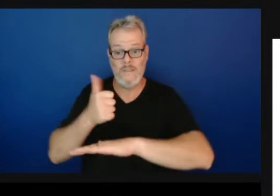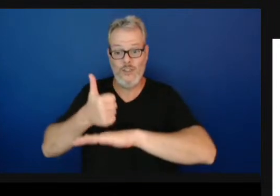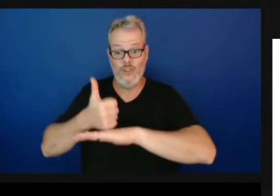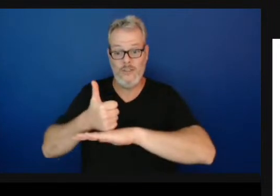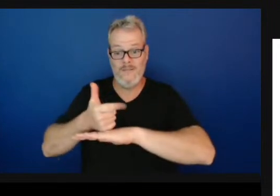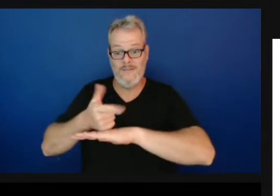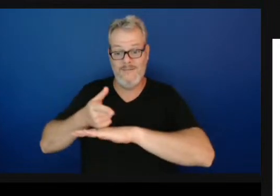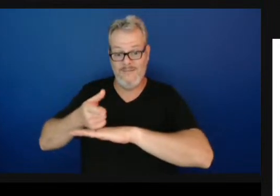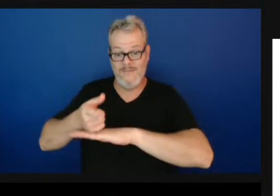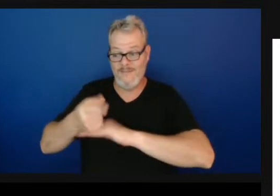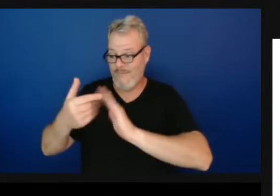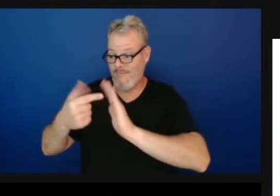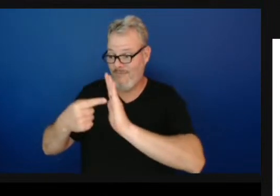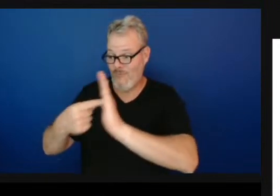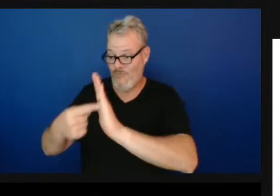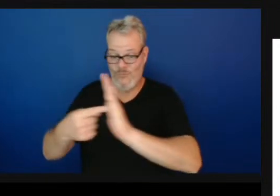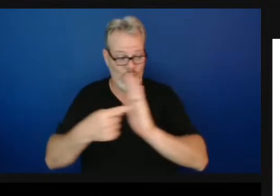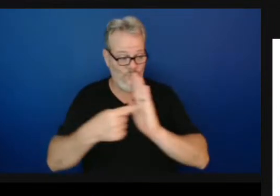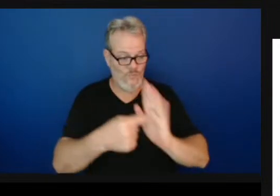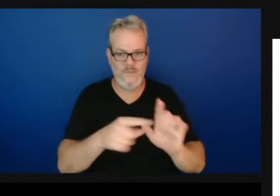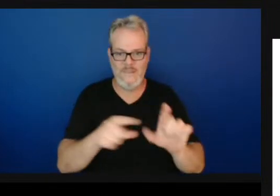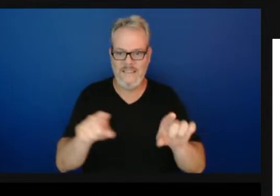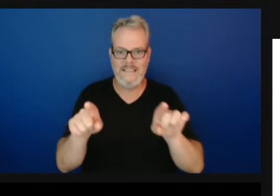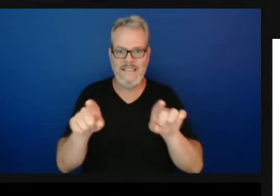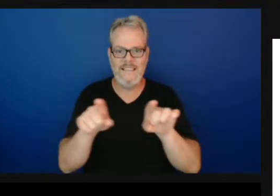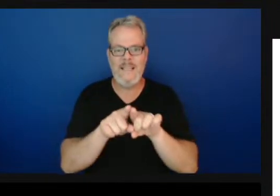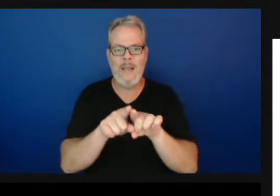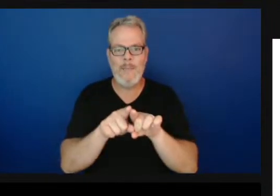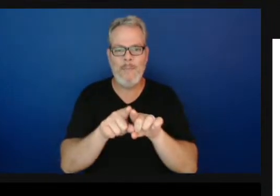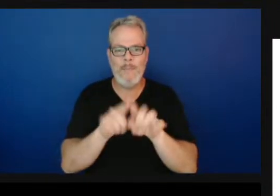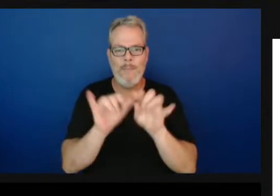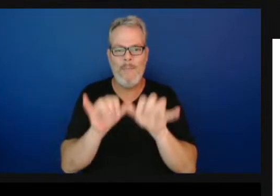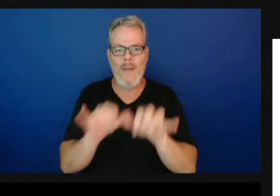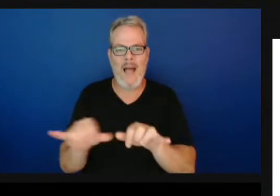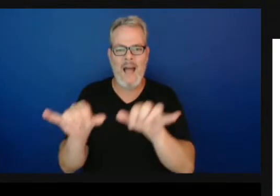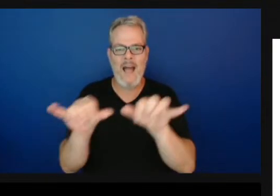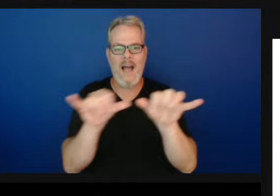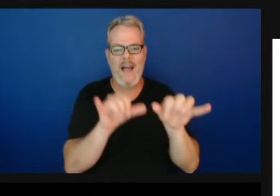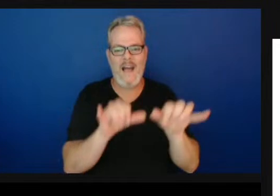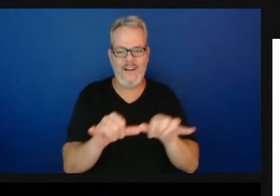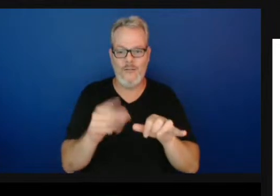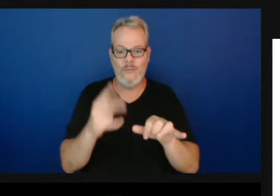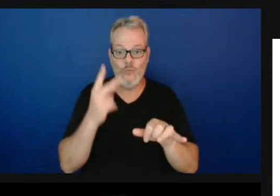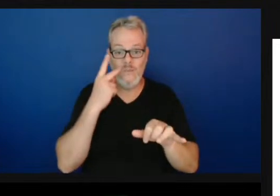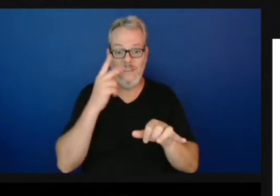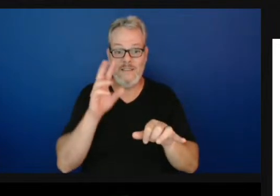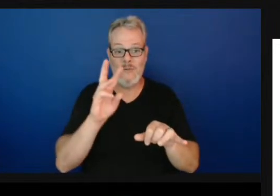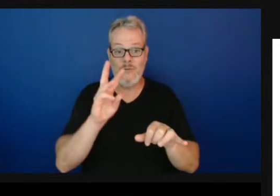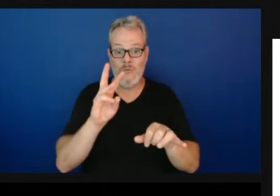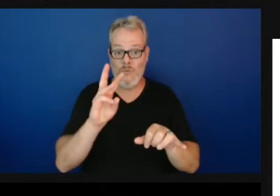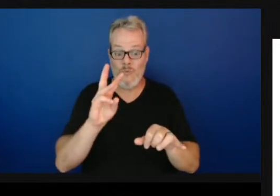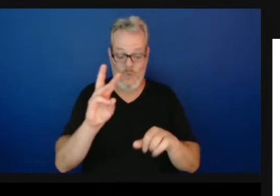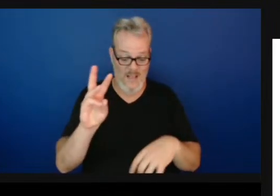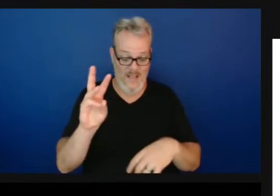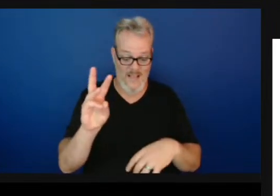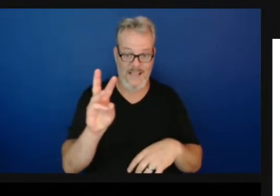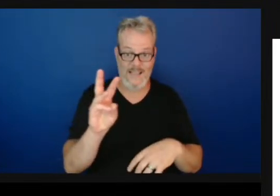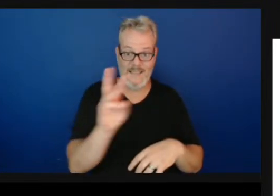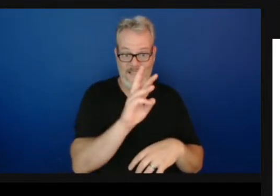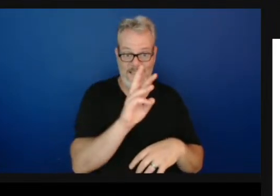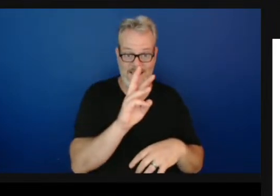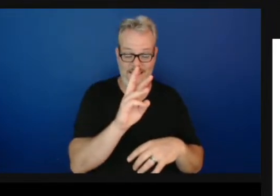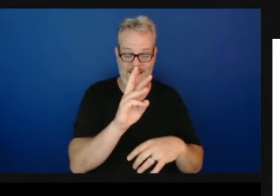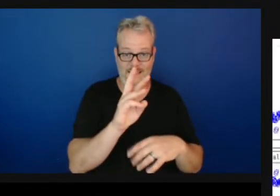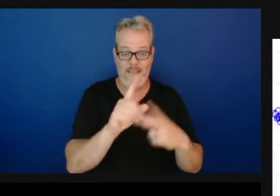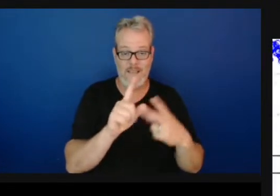showing that same pattern as well, right? Where we see big drop to the west, movement to the north. So it's a northwest and